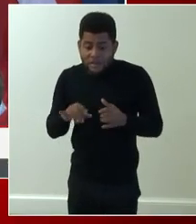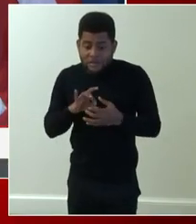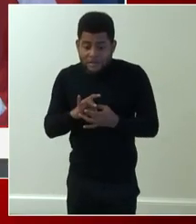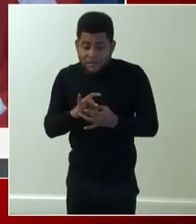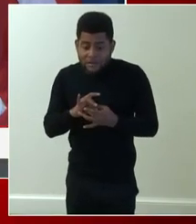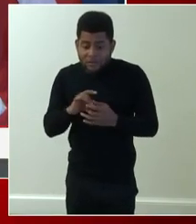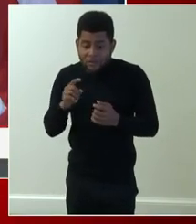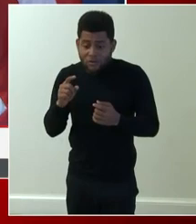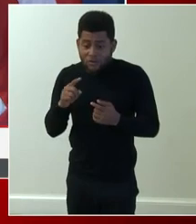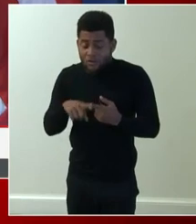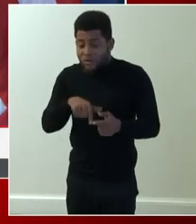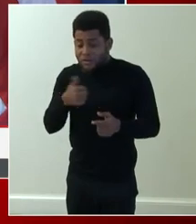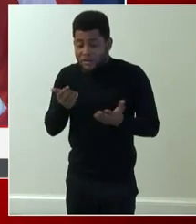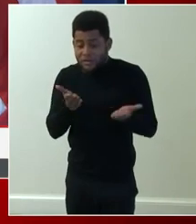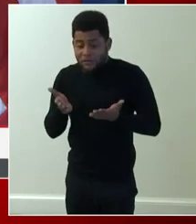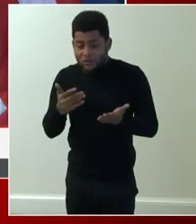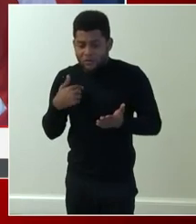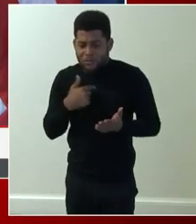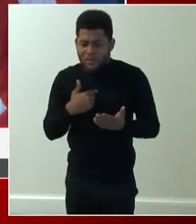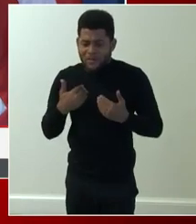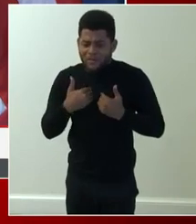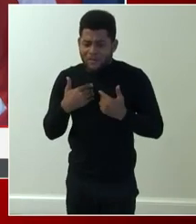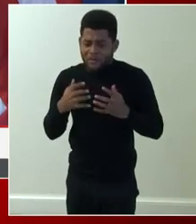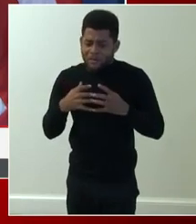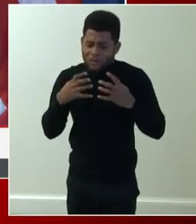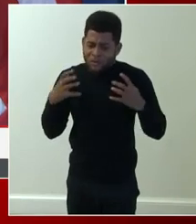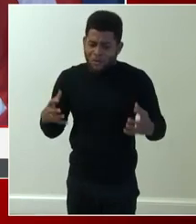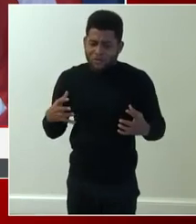other services. So we have a lot of